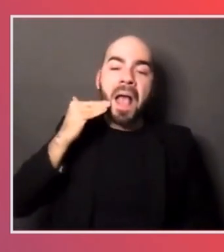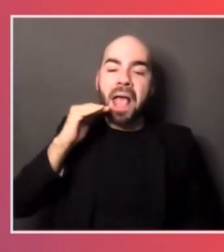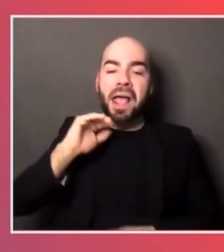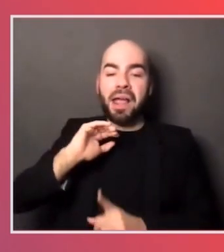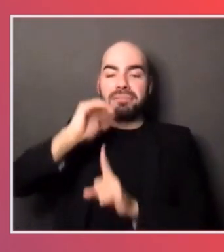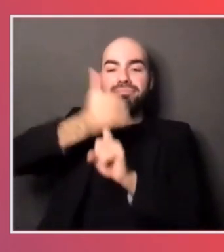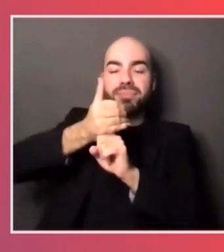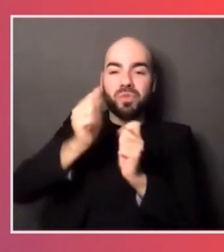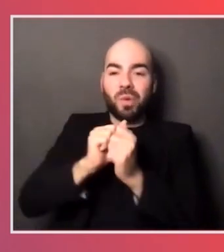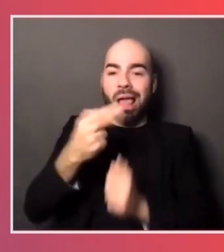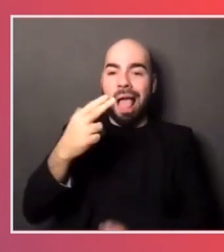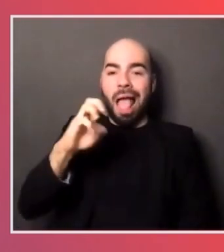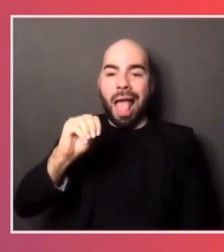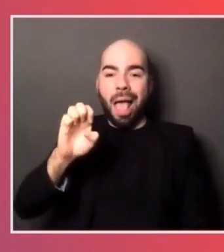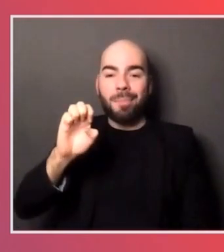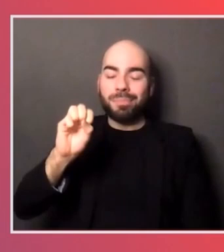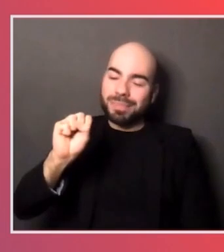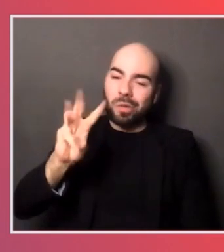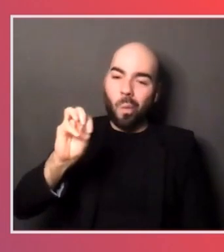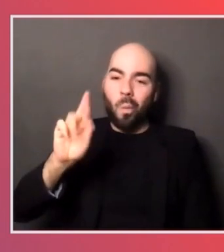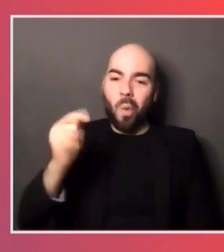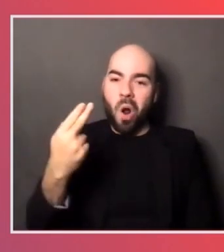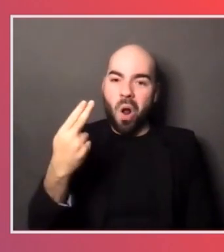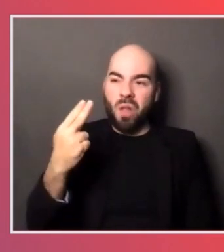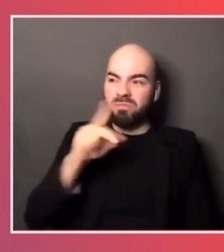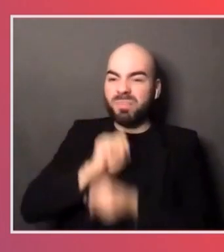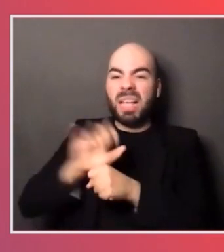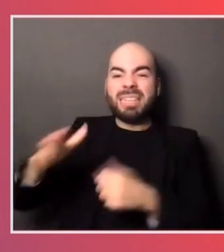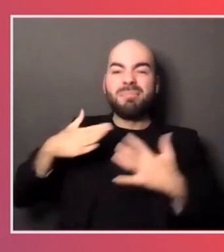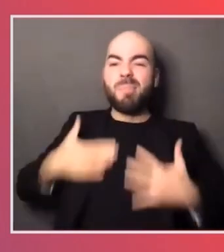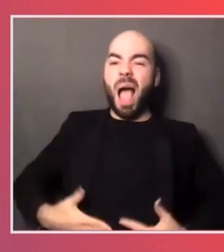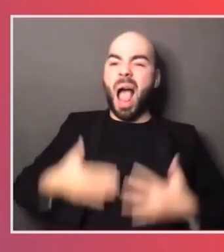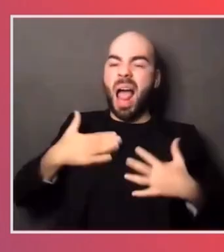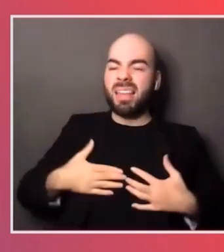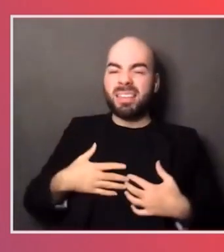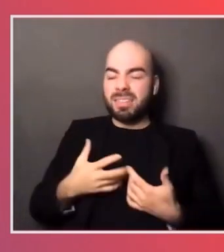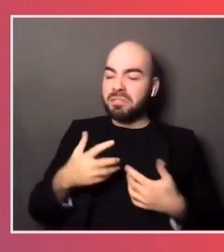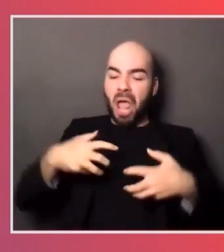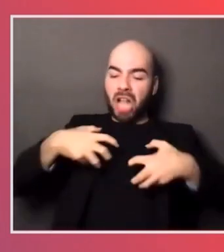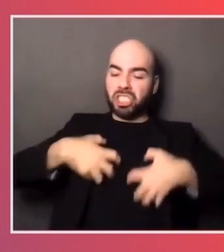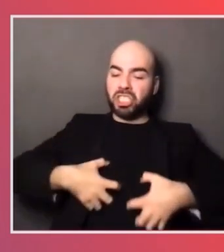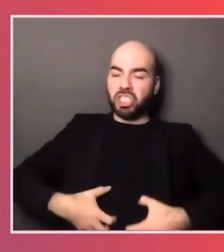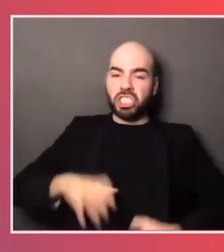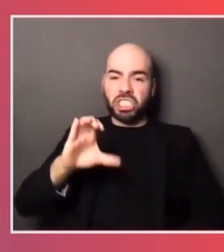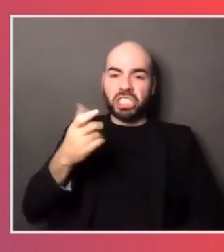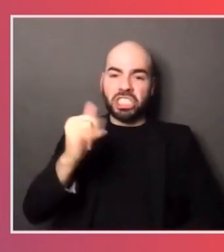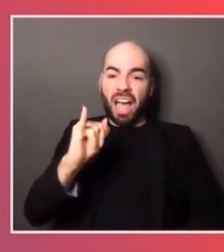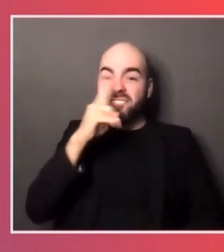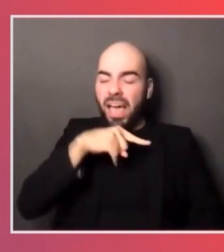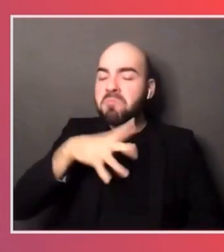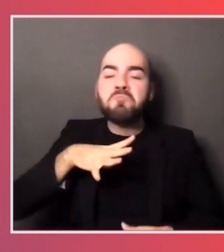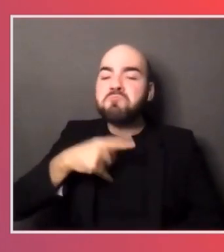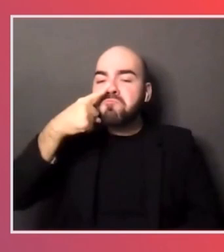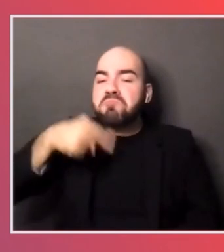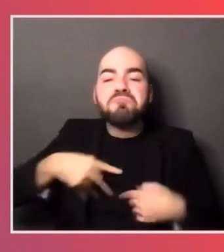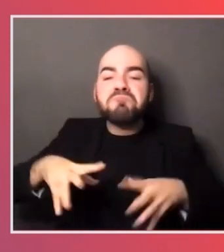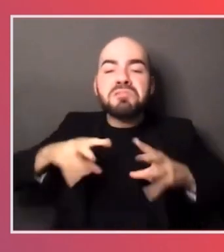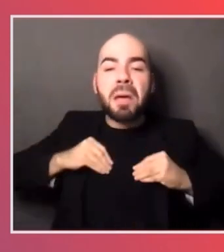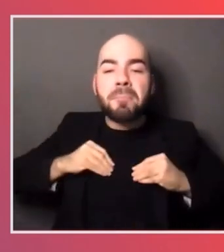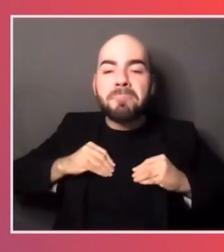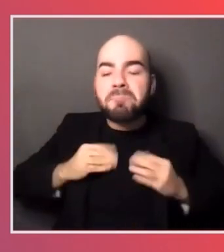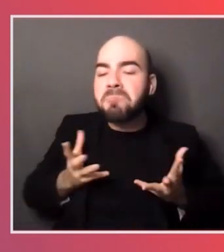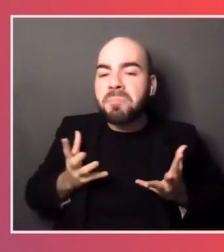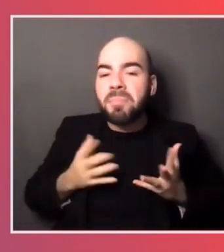with a Hemsworth physique. Smart. And there is just something about that hammer, right? It's